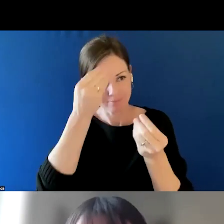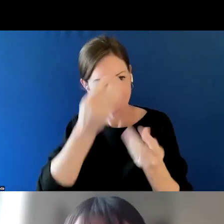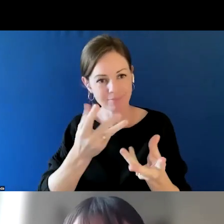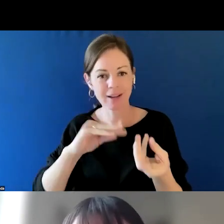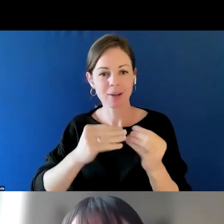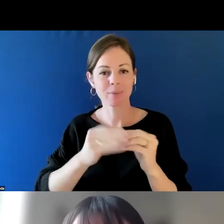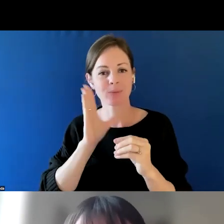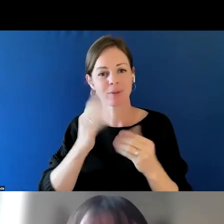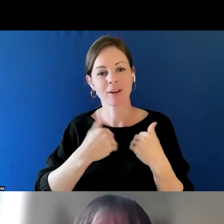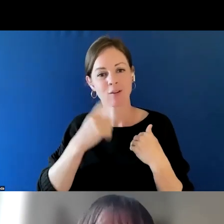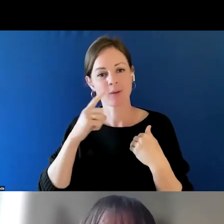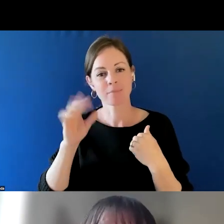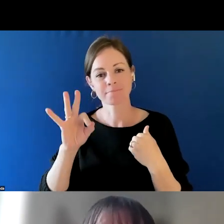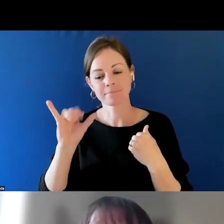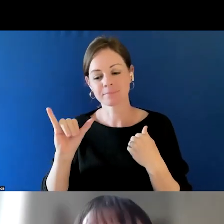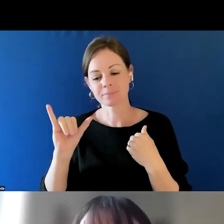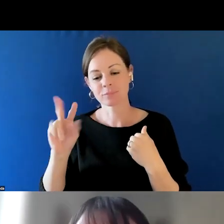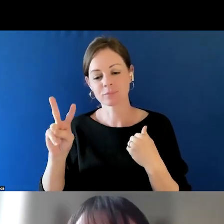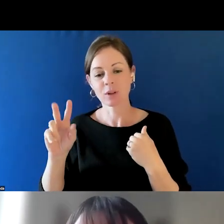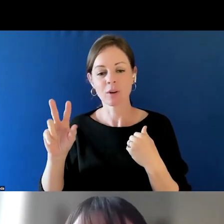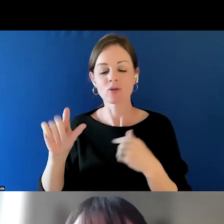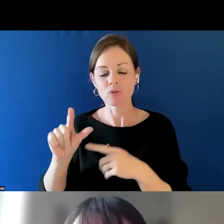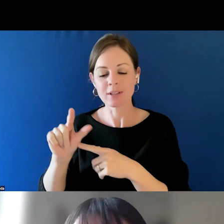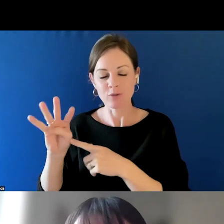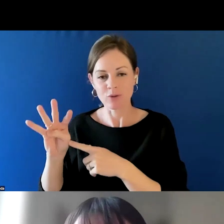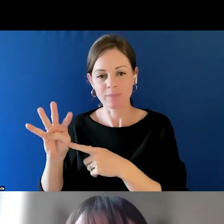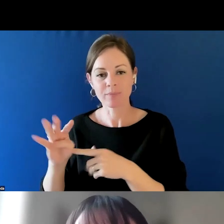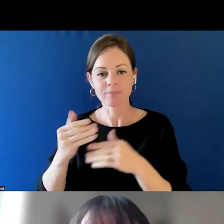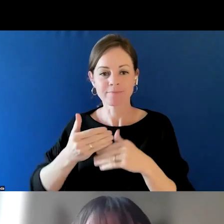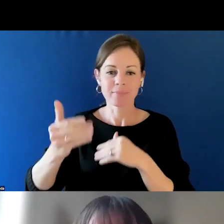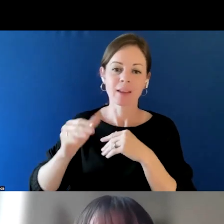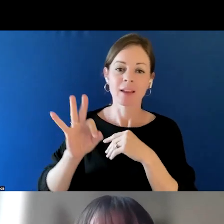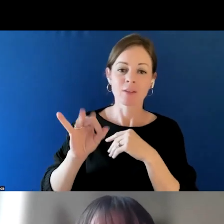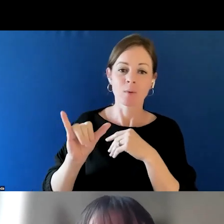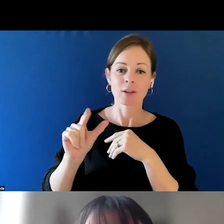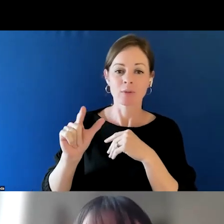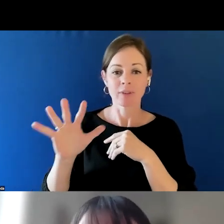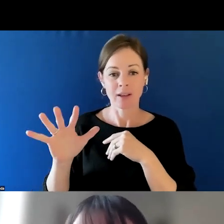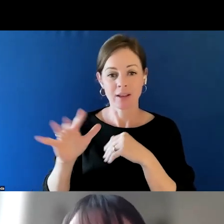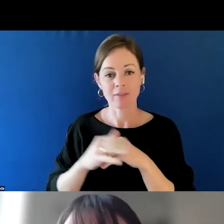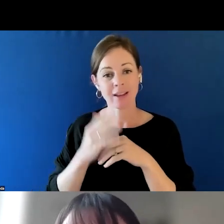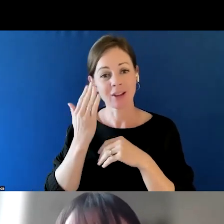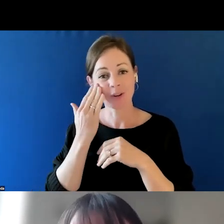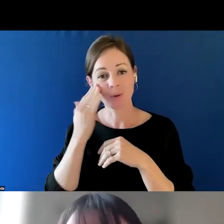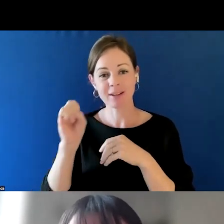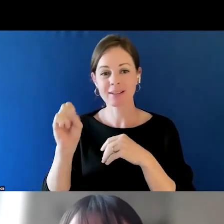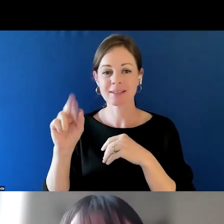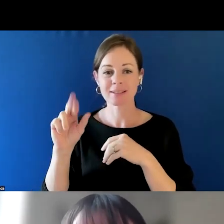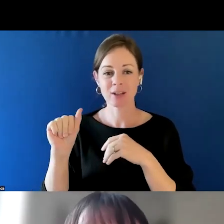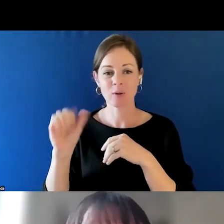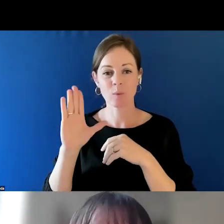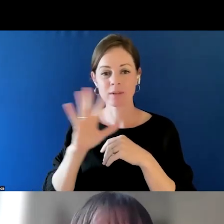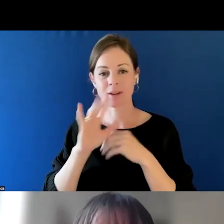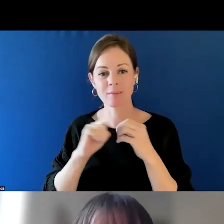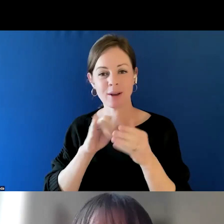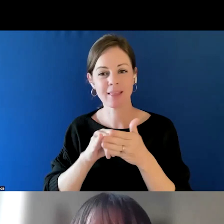for FY24 as we head into FY25, which I know Sarah is going to sort of go through a little